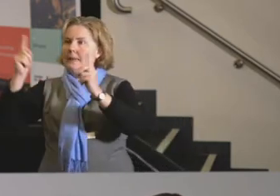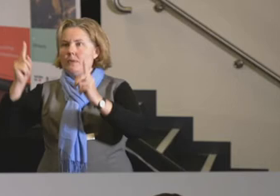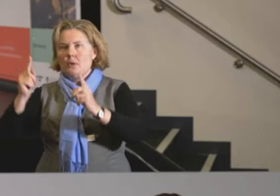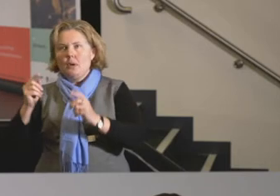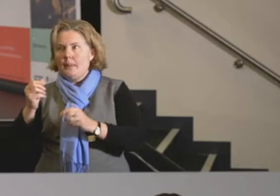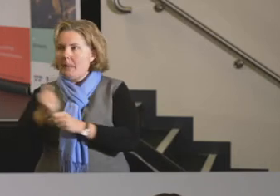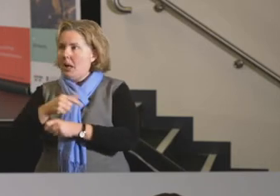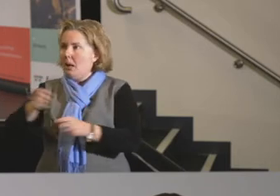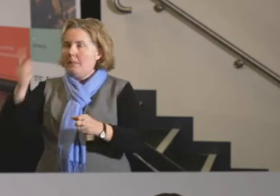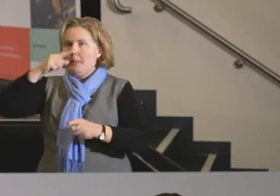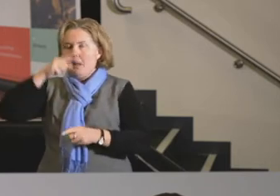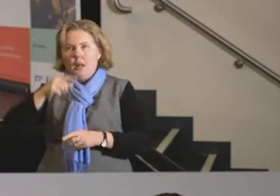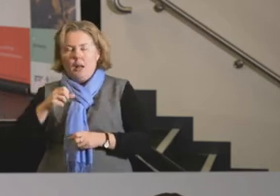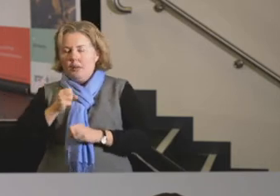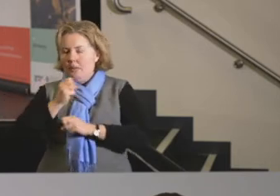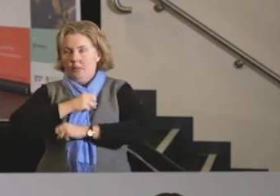capturing our imaginations.